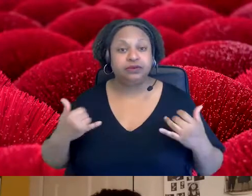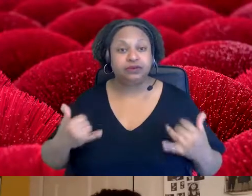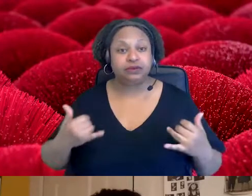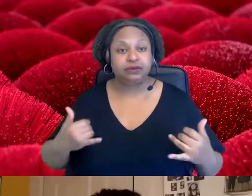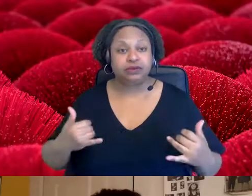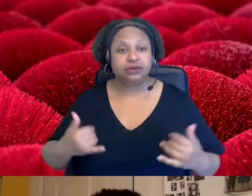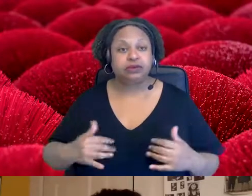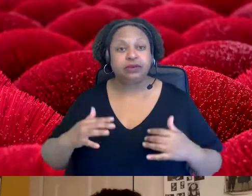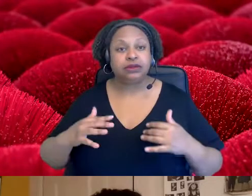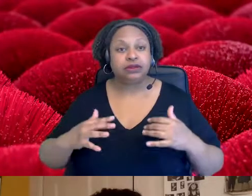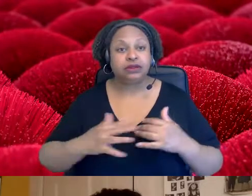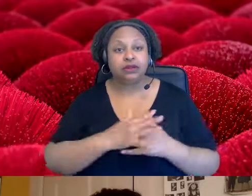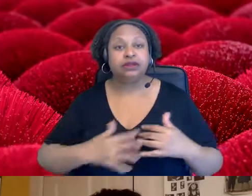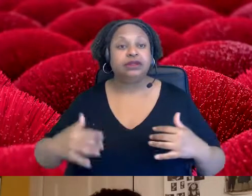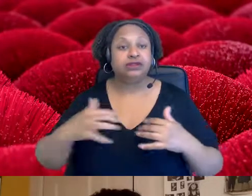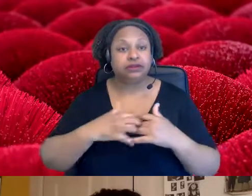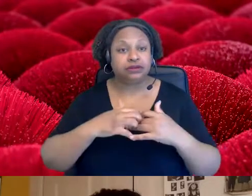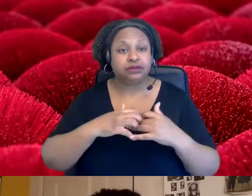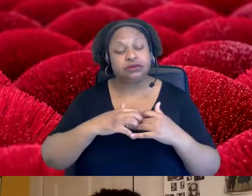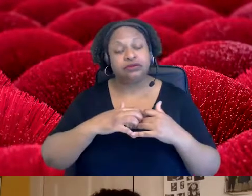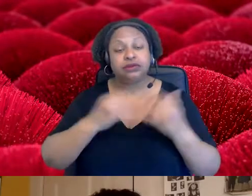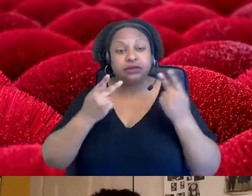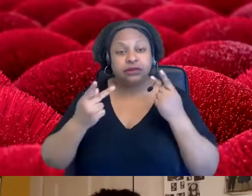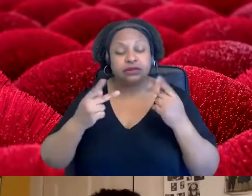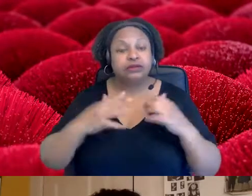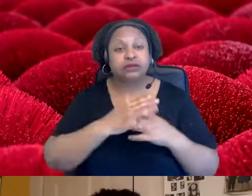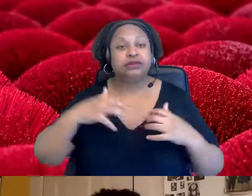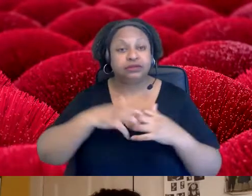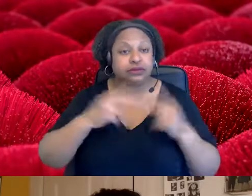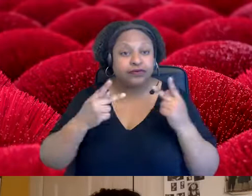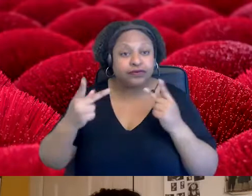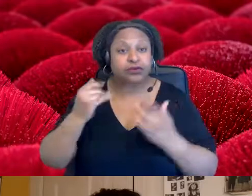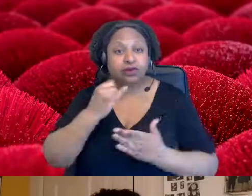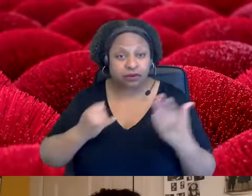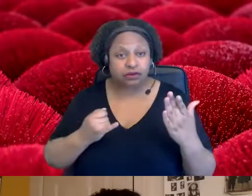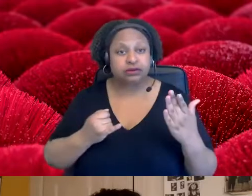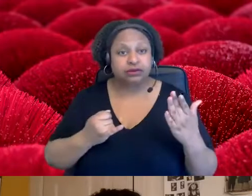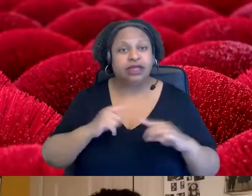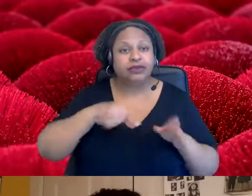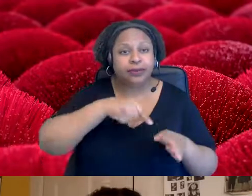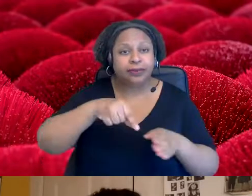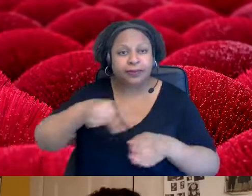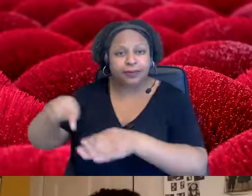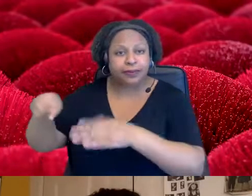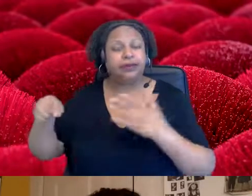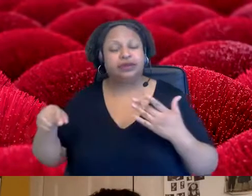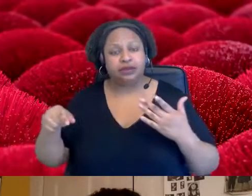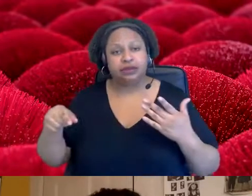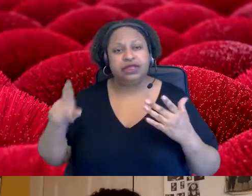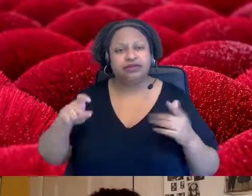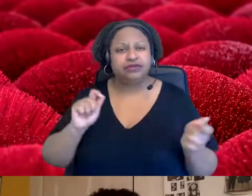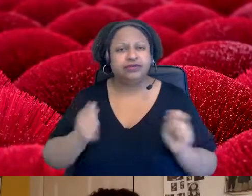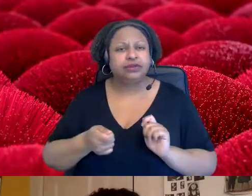and all the disciplines therein is that we have to redefine the word inclusion